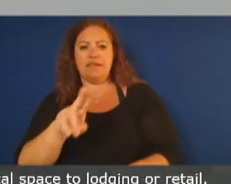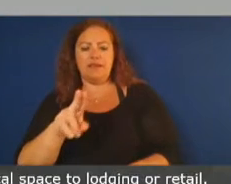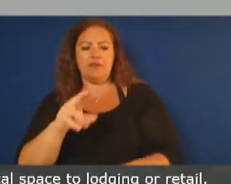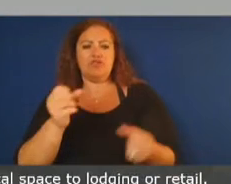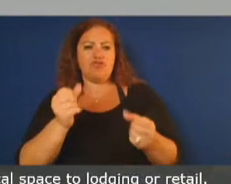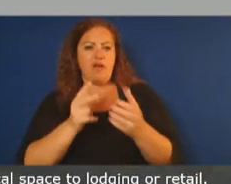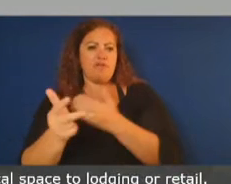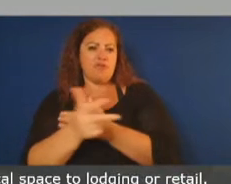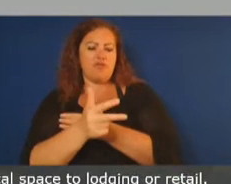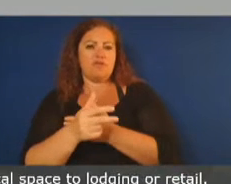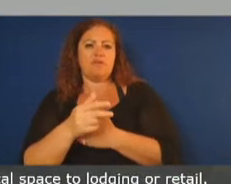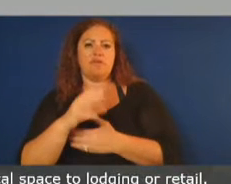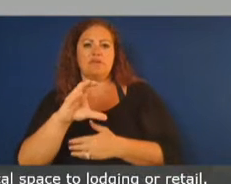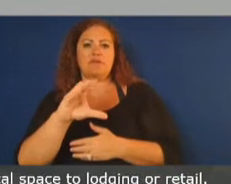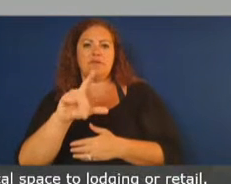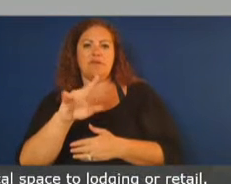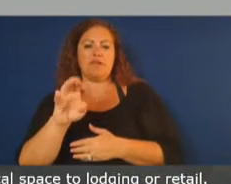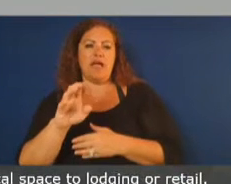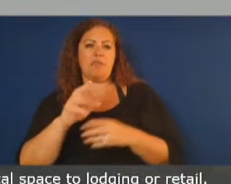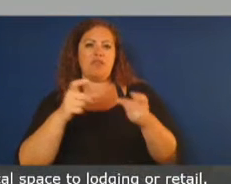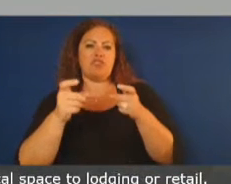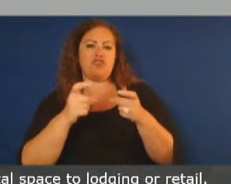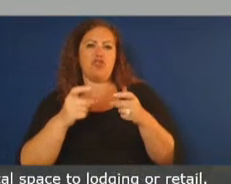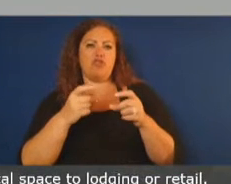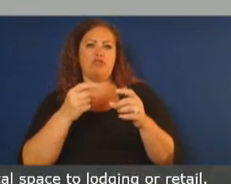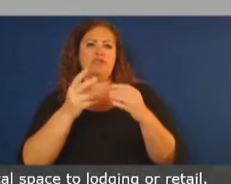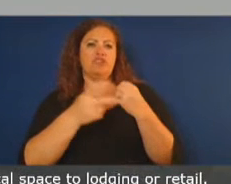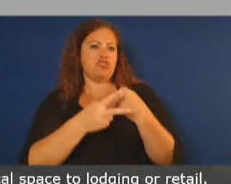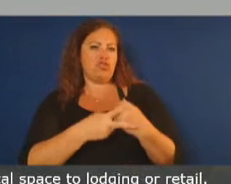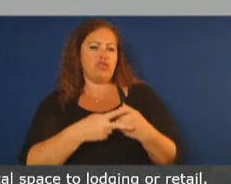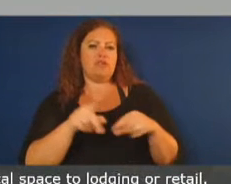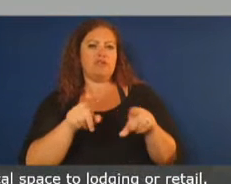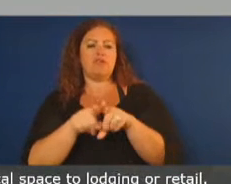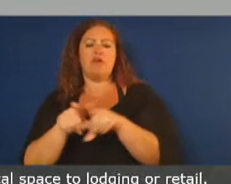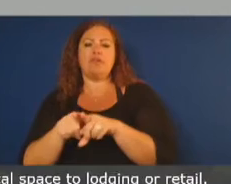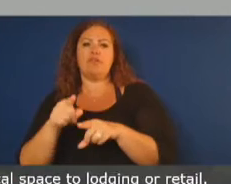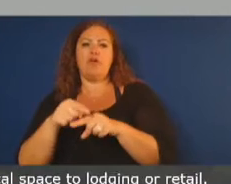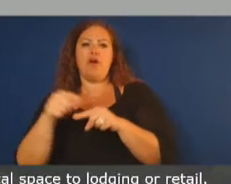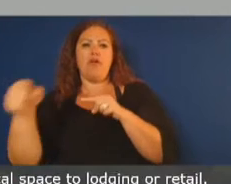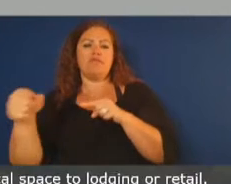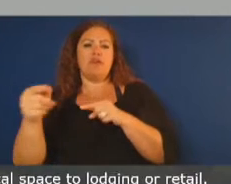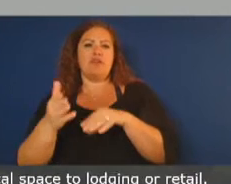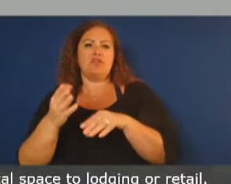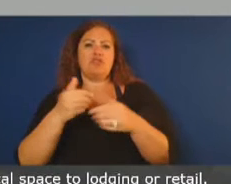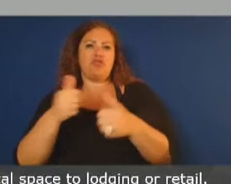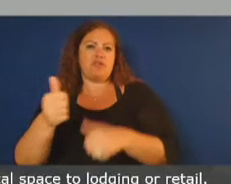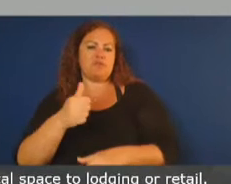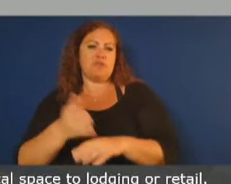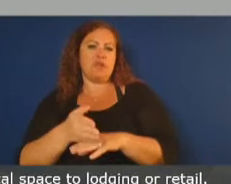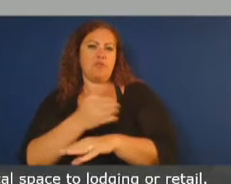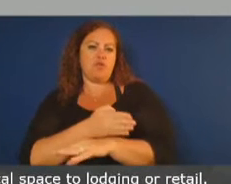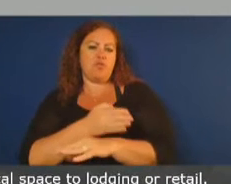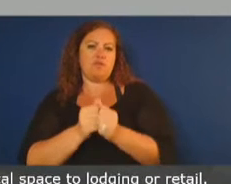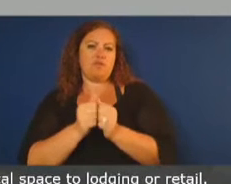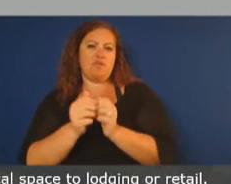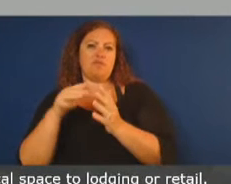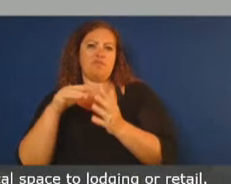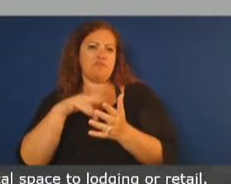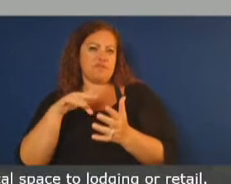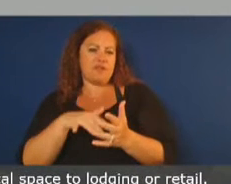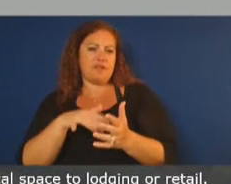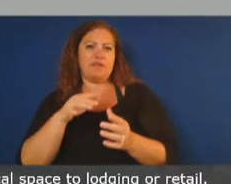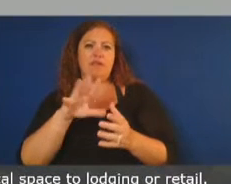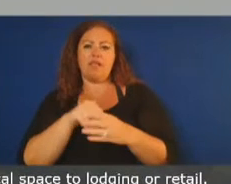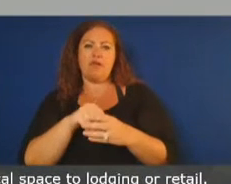uh climate controlled self storage also commits to offsite Transportation improvements uh per the traffic study findings which would include things like a signal and